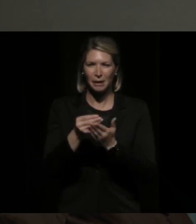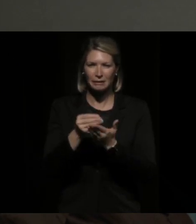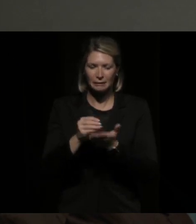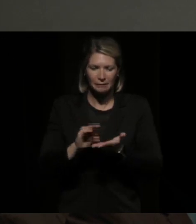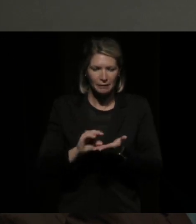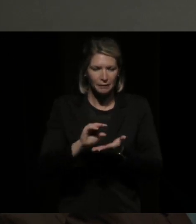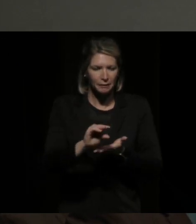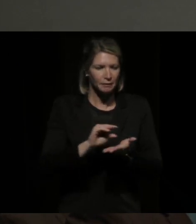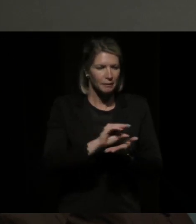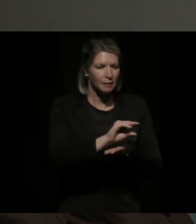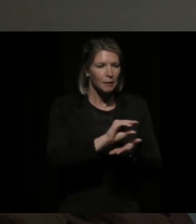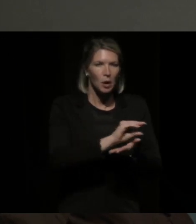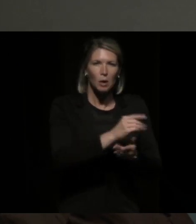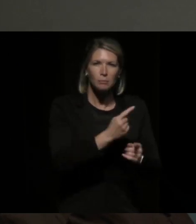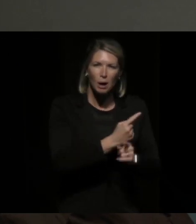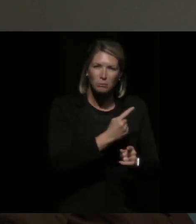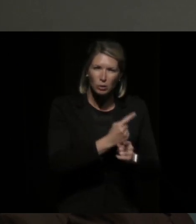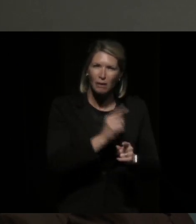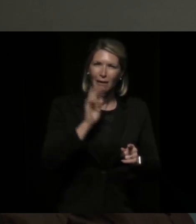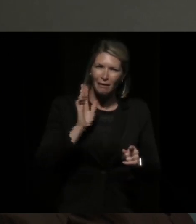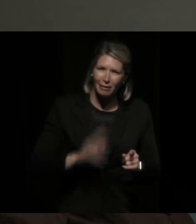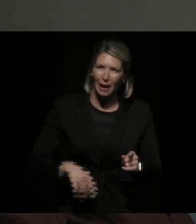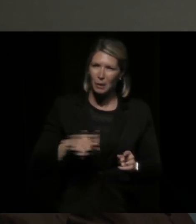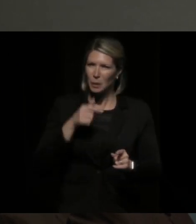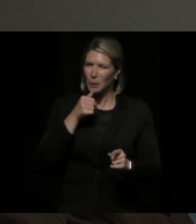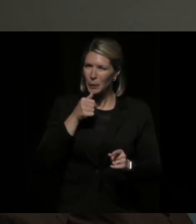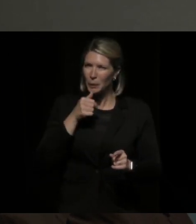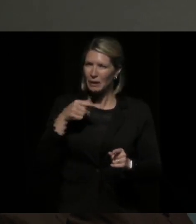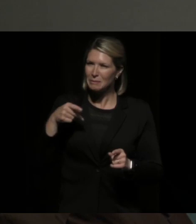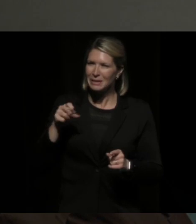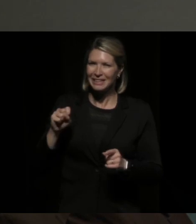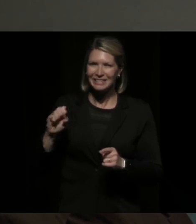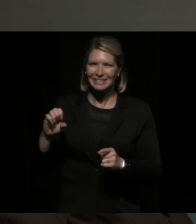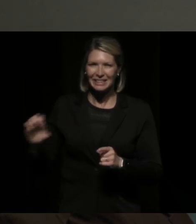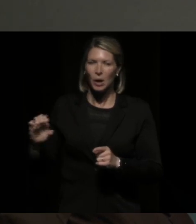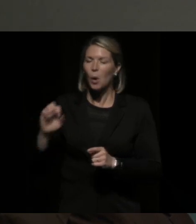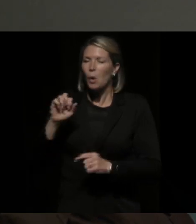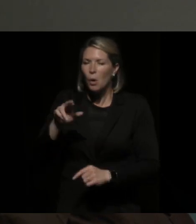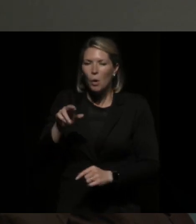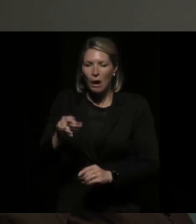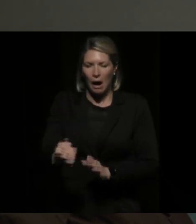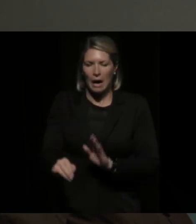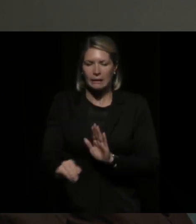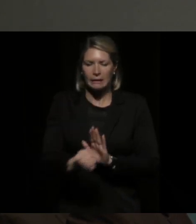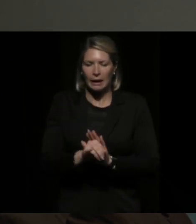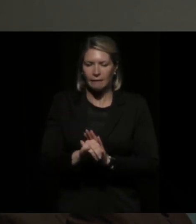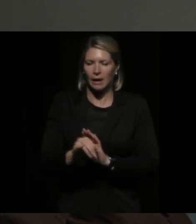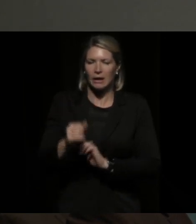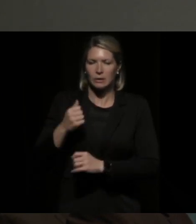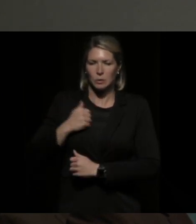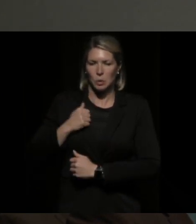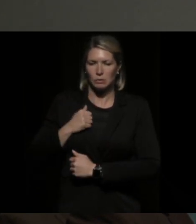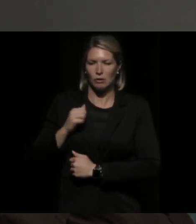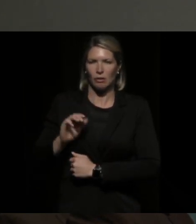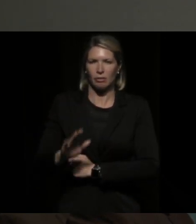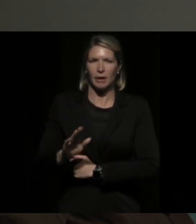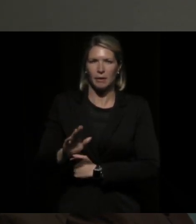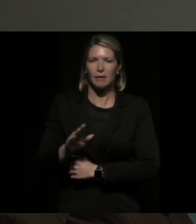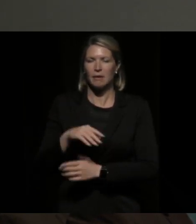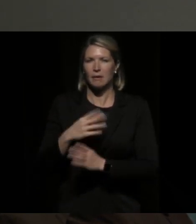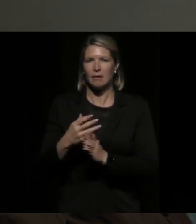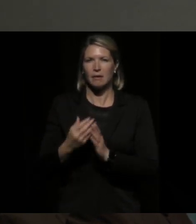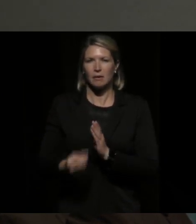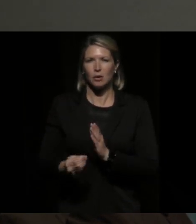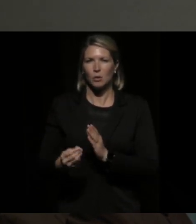support, or working to identify the remains of a young soldier who paid the ultimate sacrifice during World War